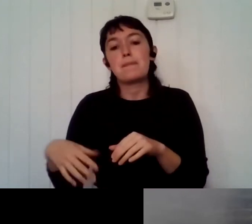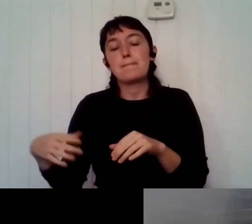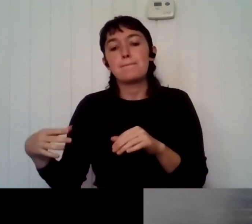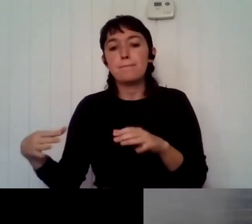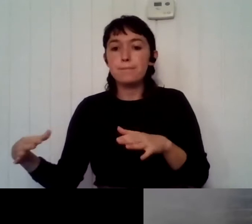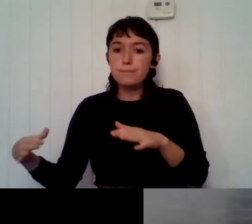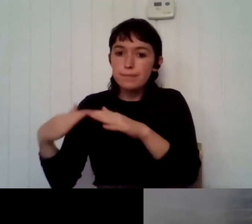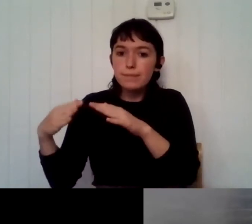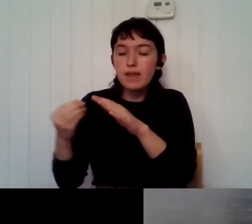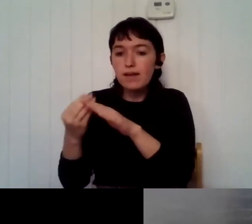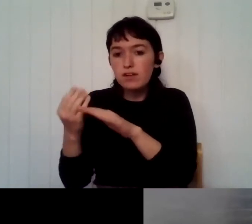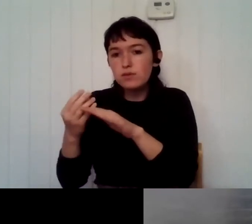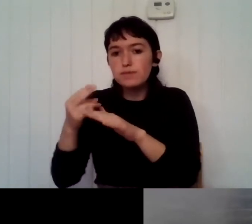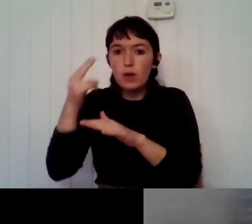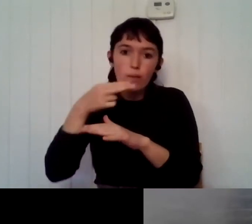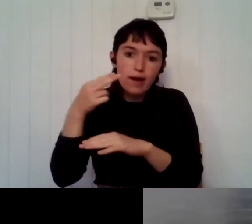the Hawaii volcanoes,